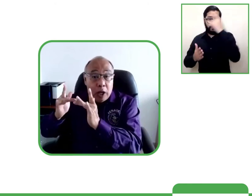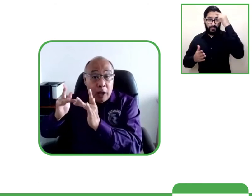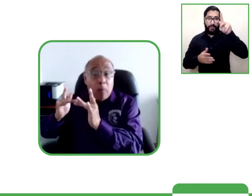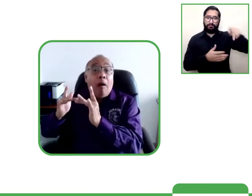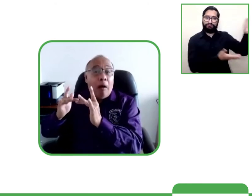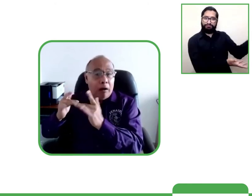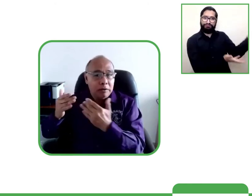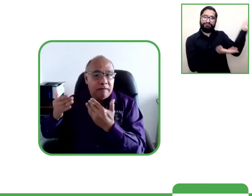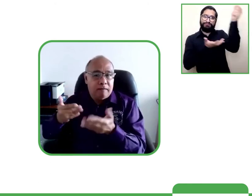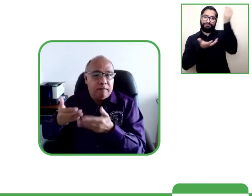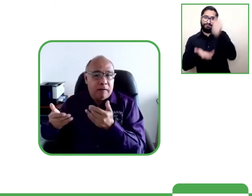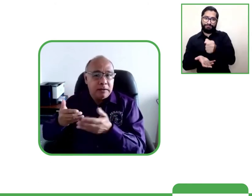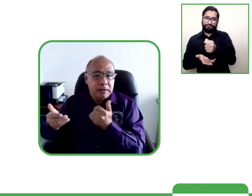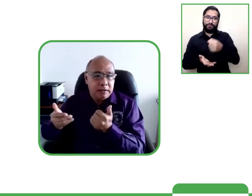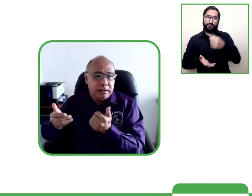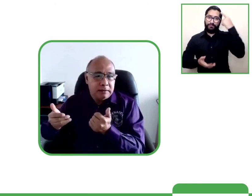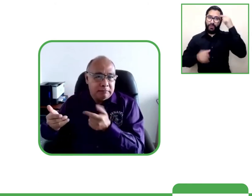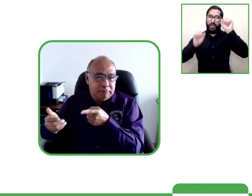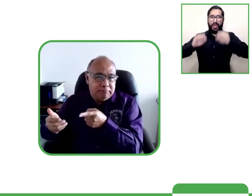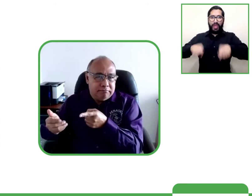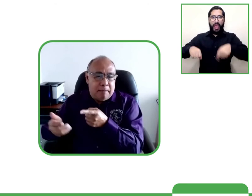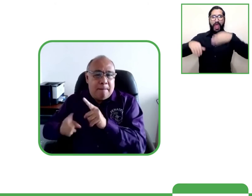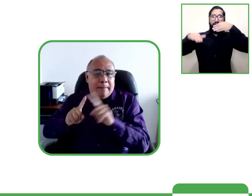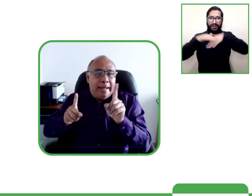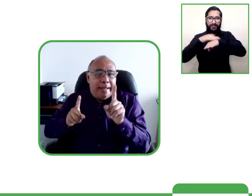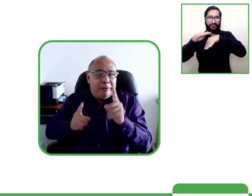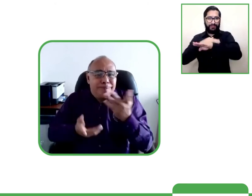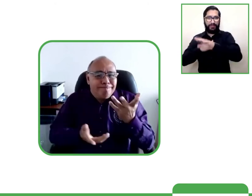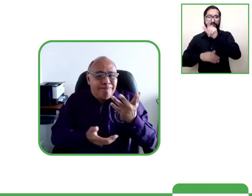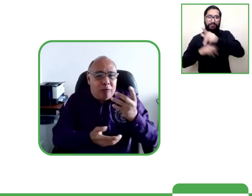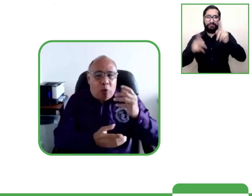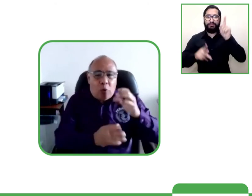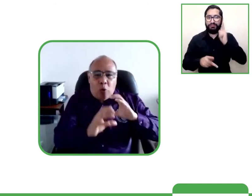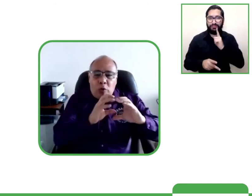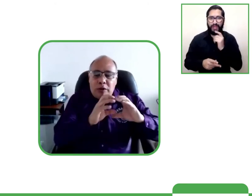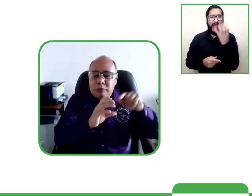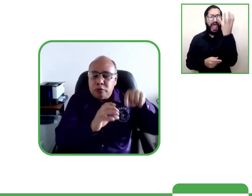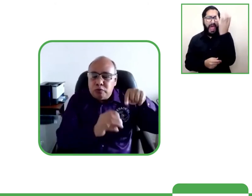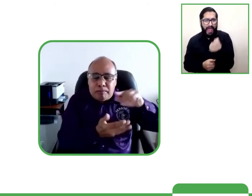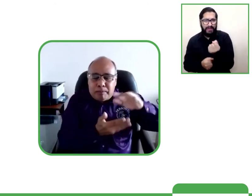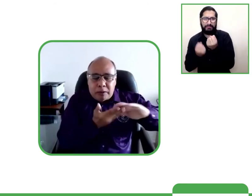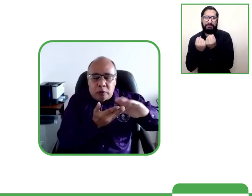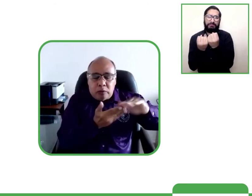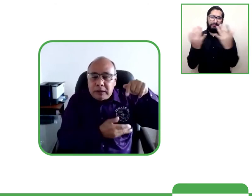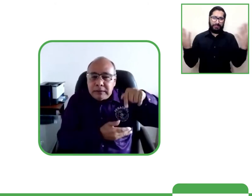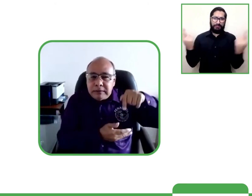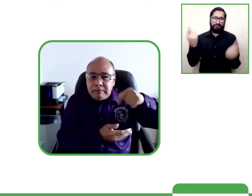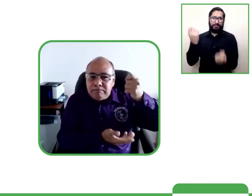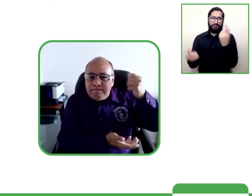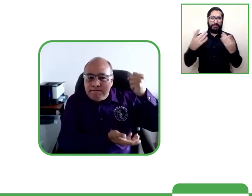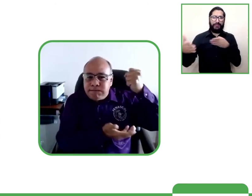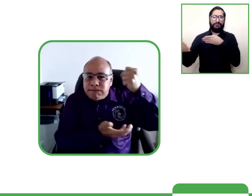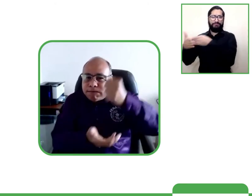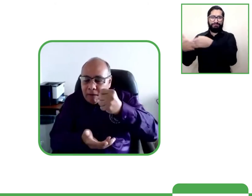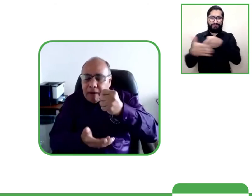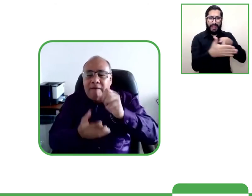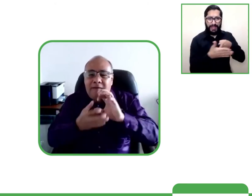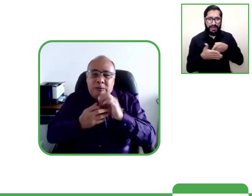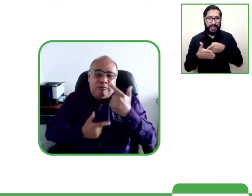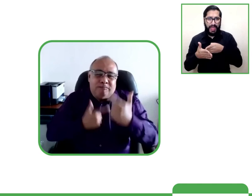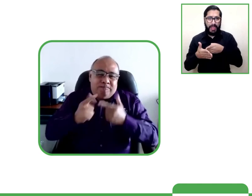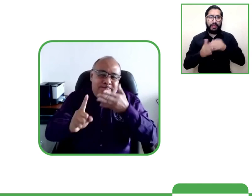can have availability because there were so many barriers. And this center facilitates